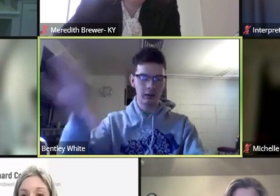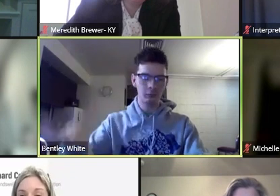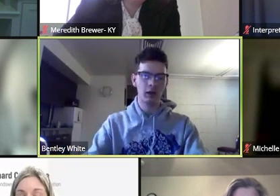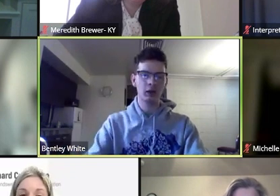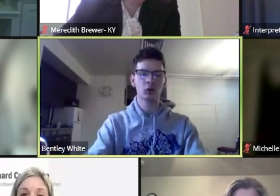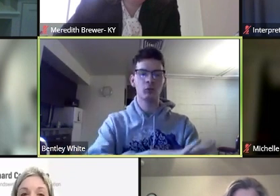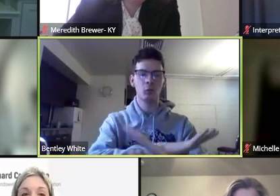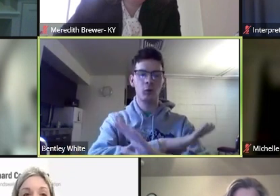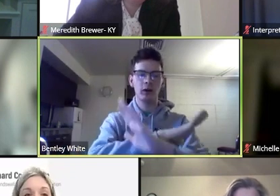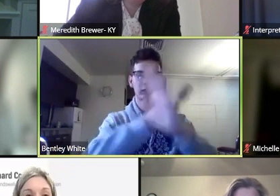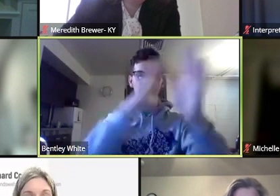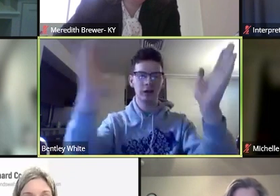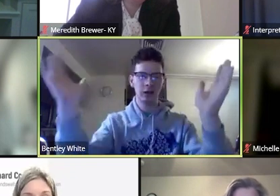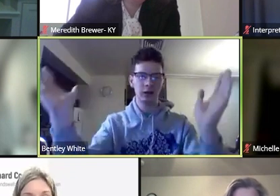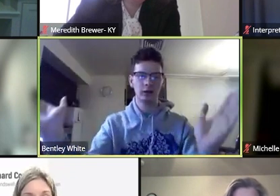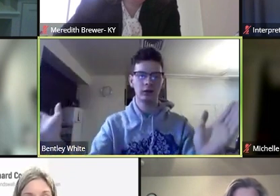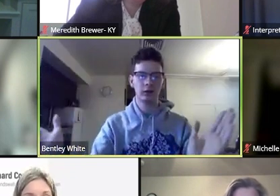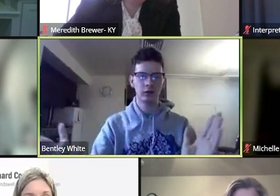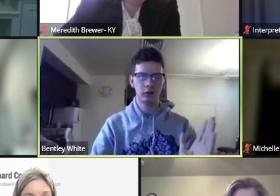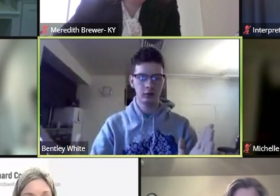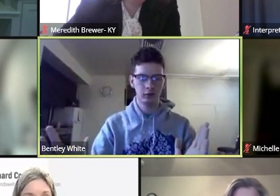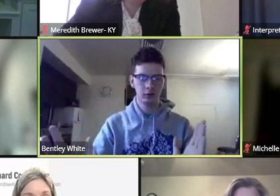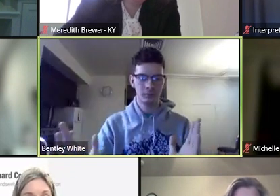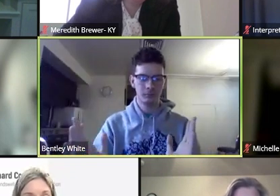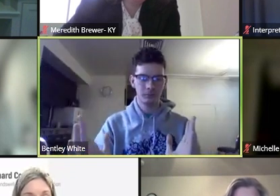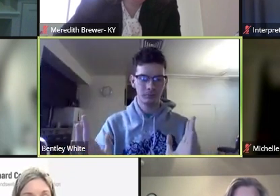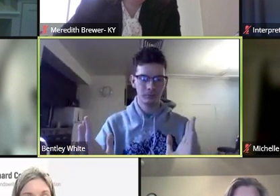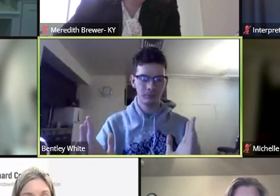all on the same page over what exactly is